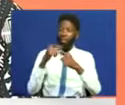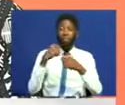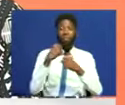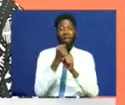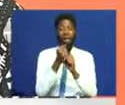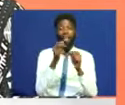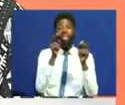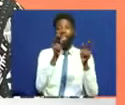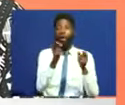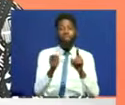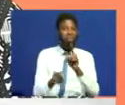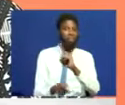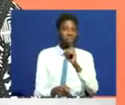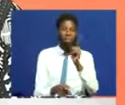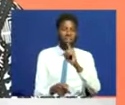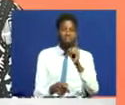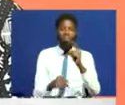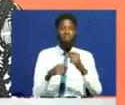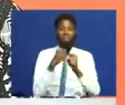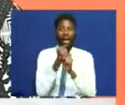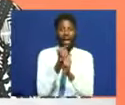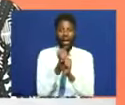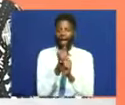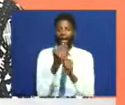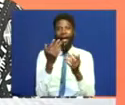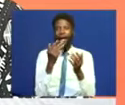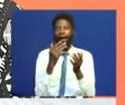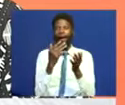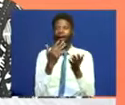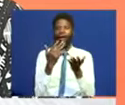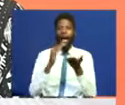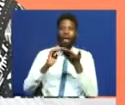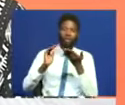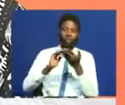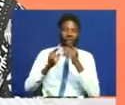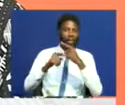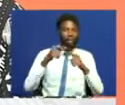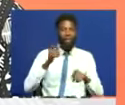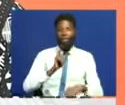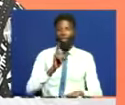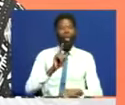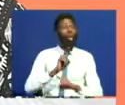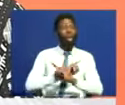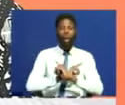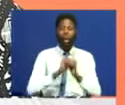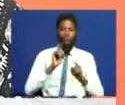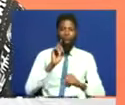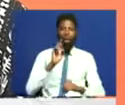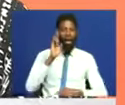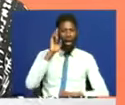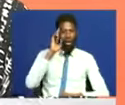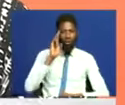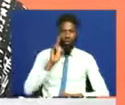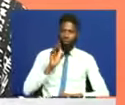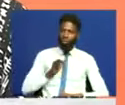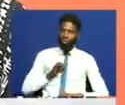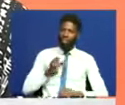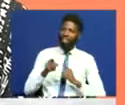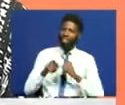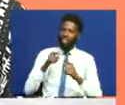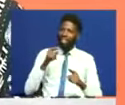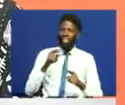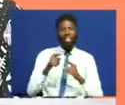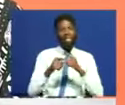moralize killing. There is no reason why women should be killed, for that matter. Saying you've been killed because you got